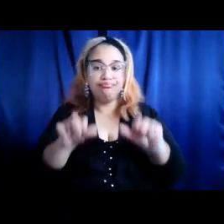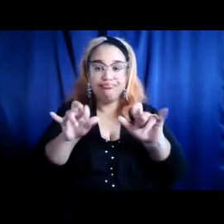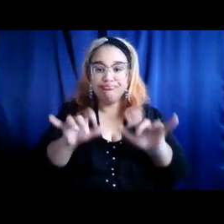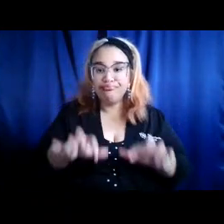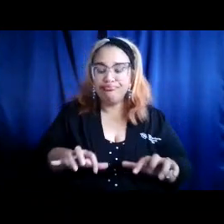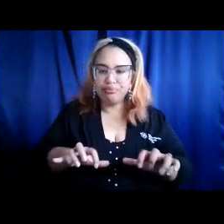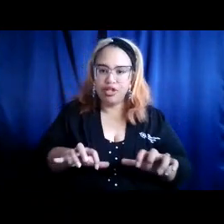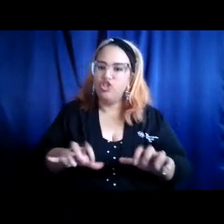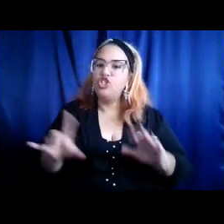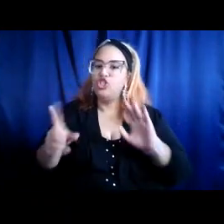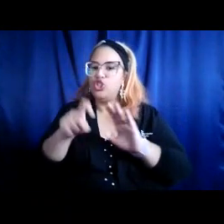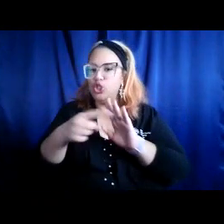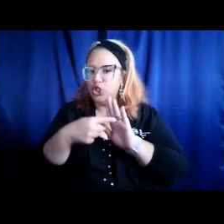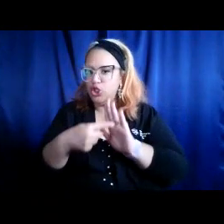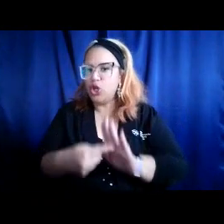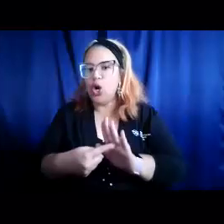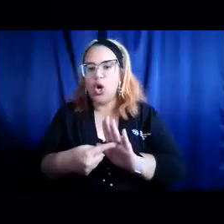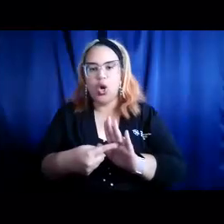Okay. Okay. Yes, I